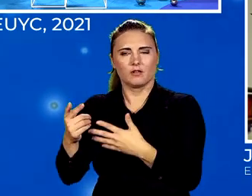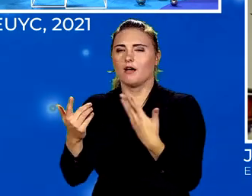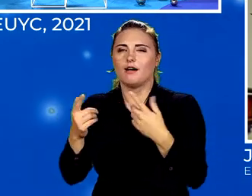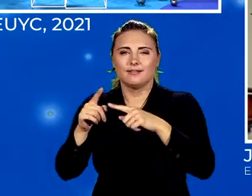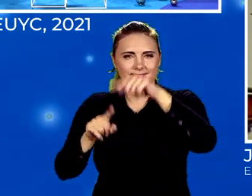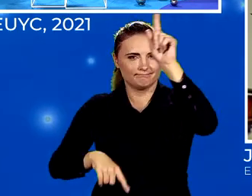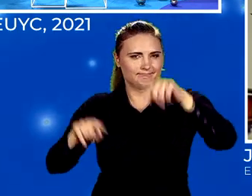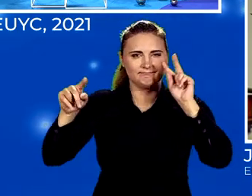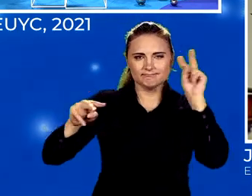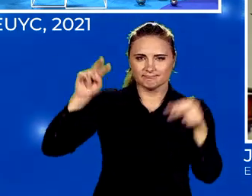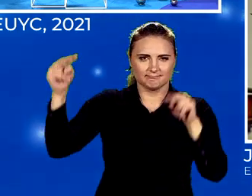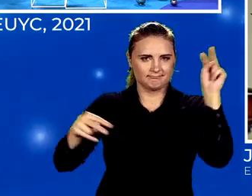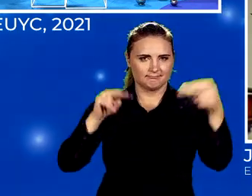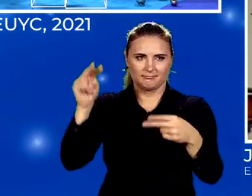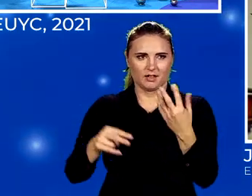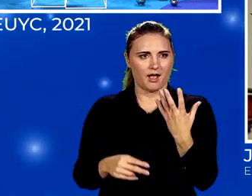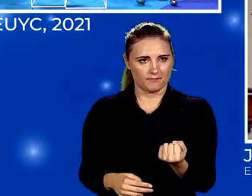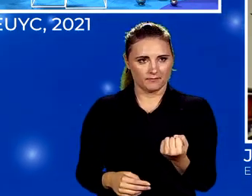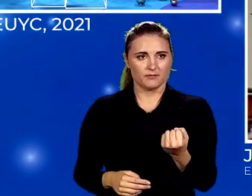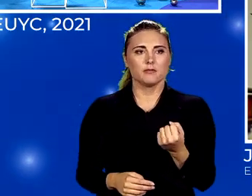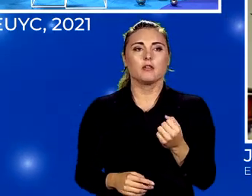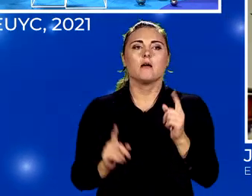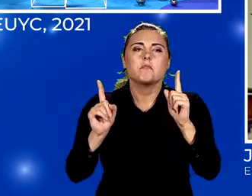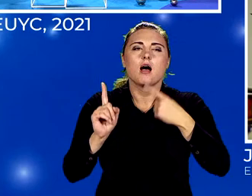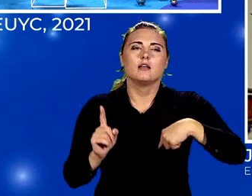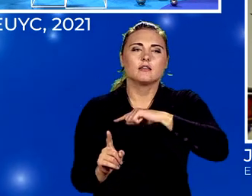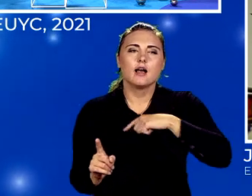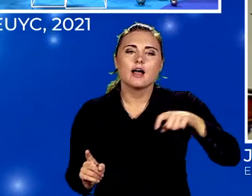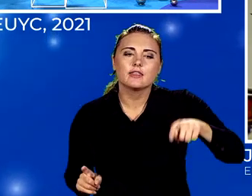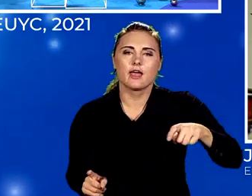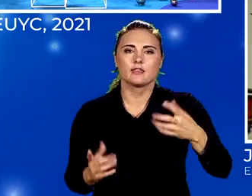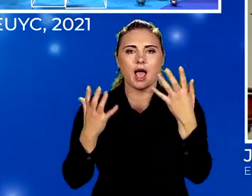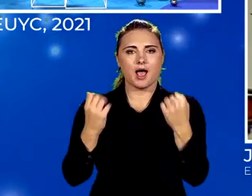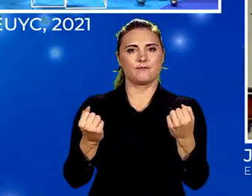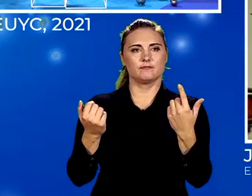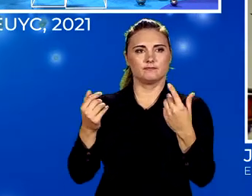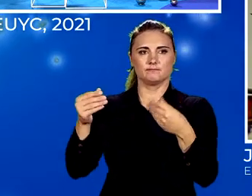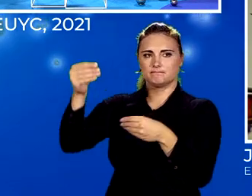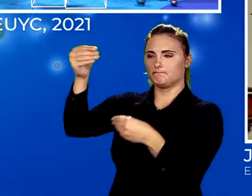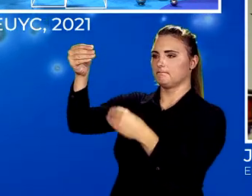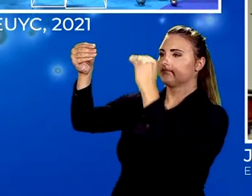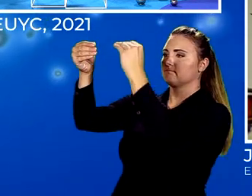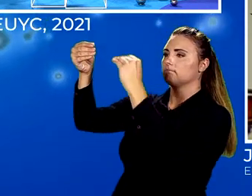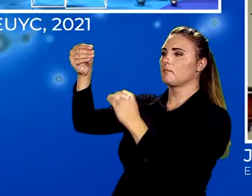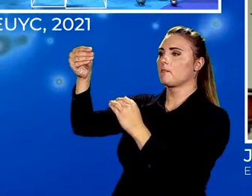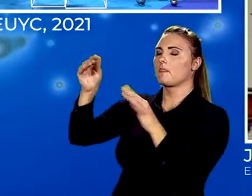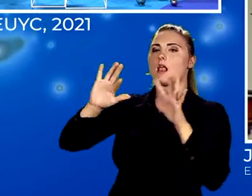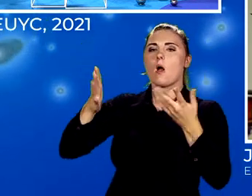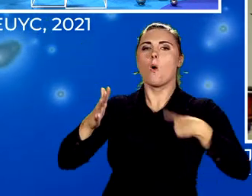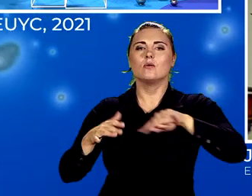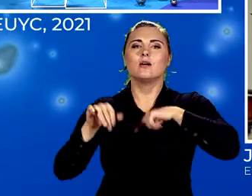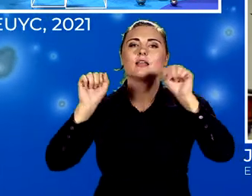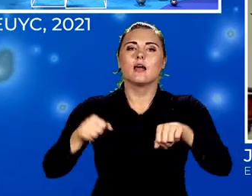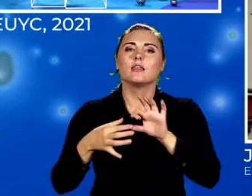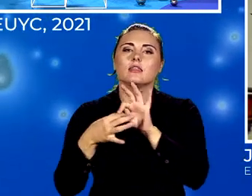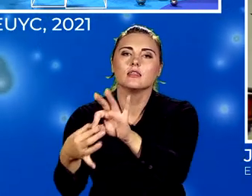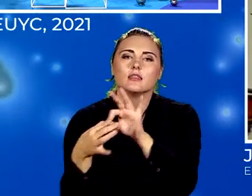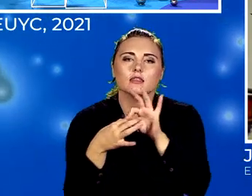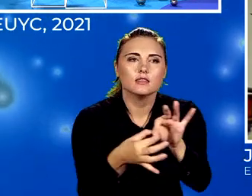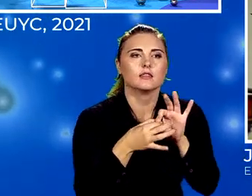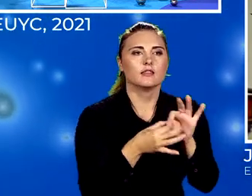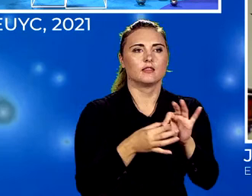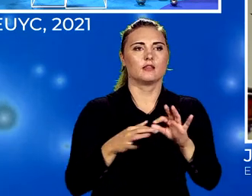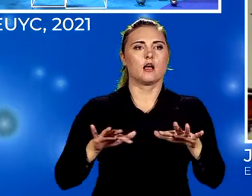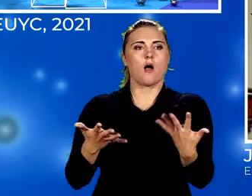participation. The context, on the one hand, can be digital, but on the other hand, also needs to be physical. There needs to